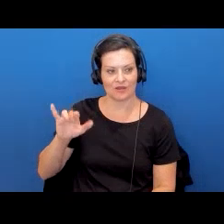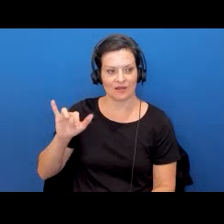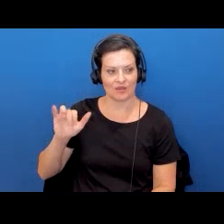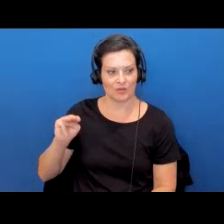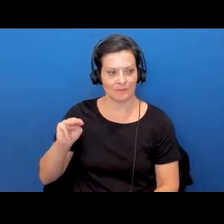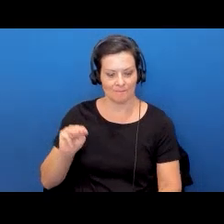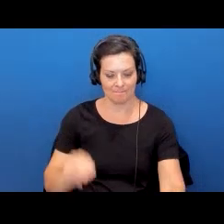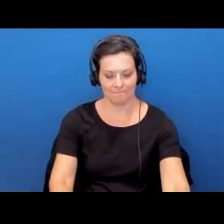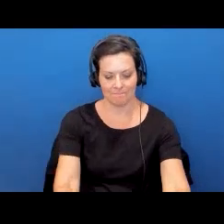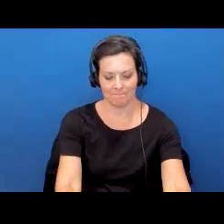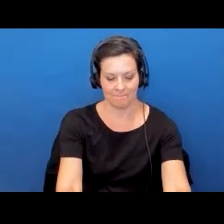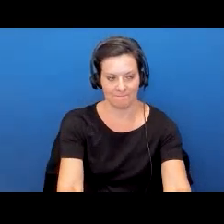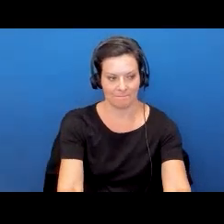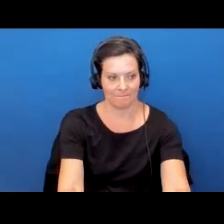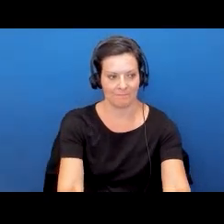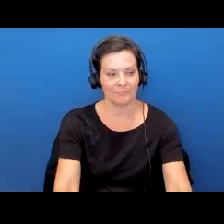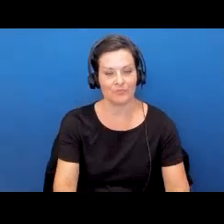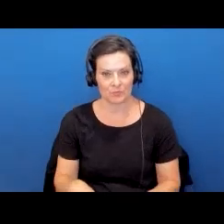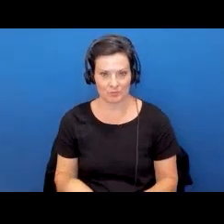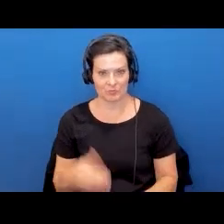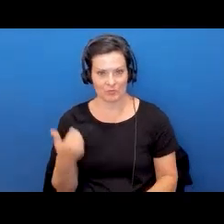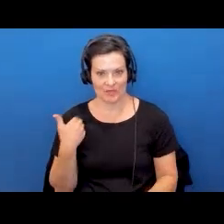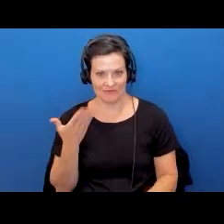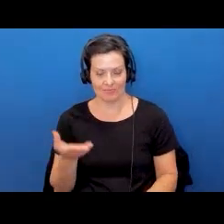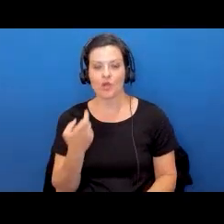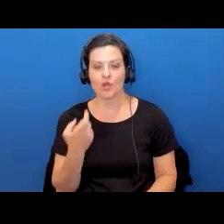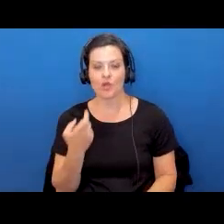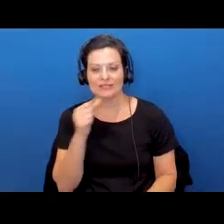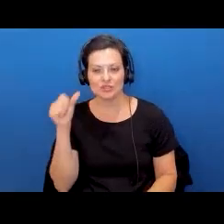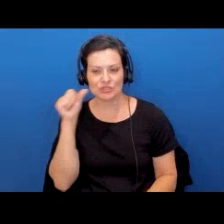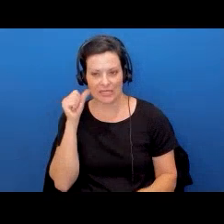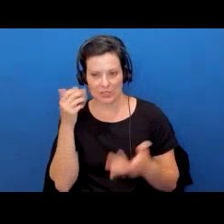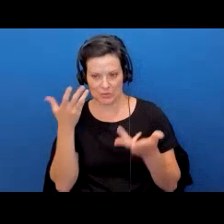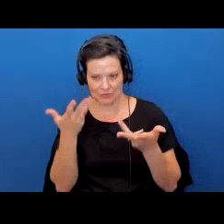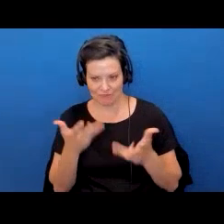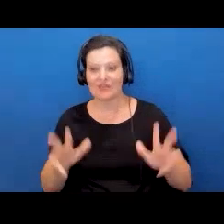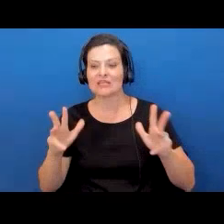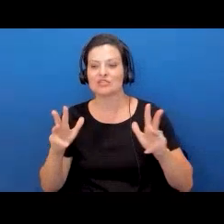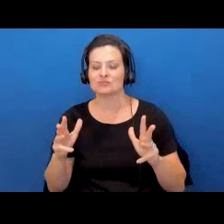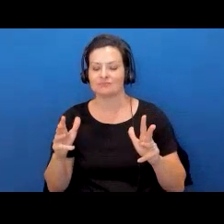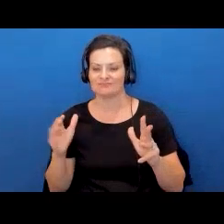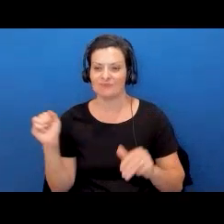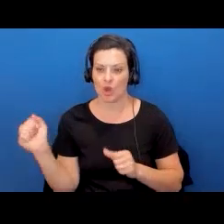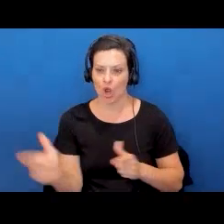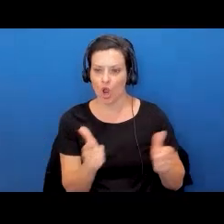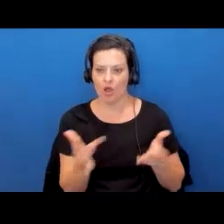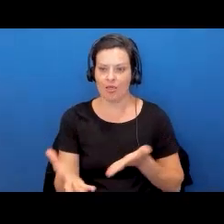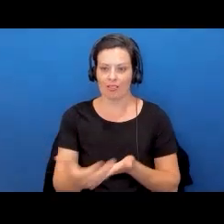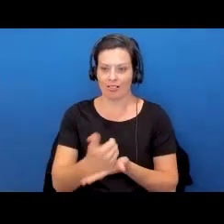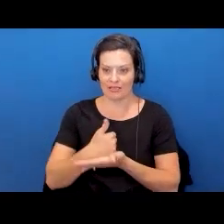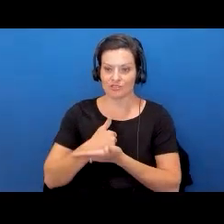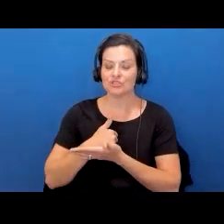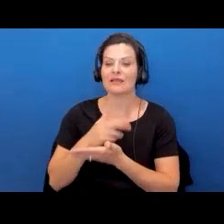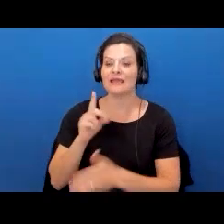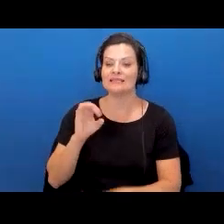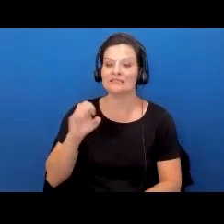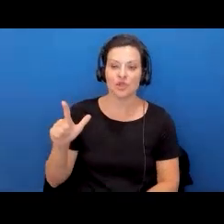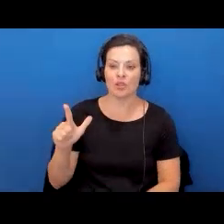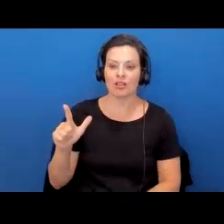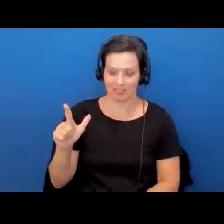we just finished yesterday digitizing the collection. And so hopefully it'll be online in the next year or